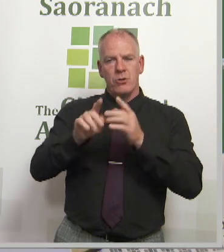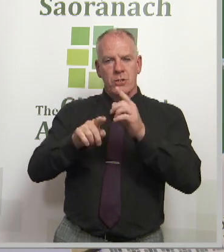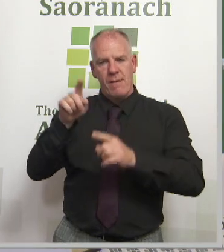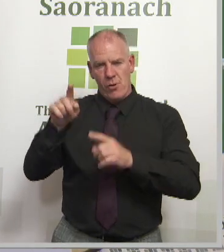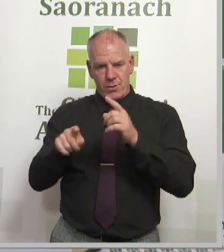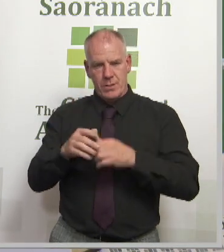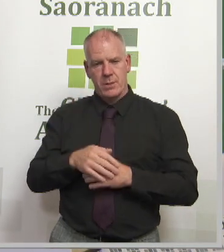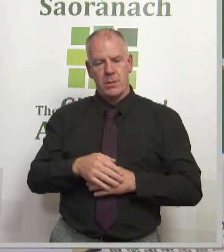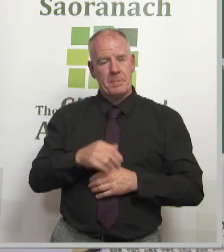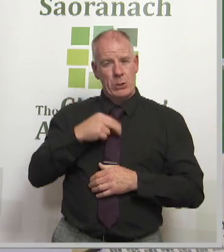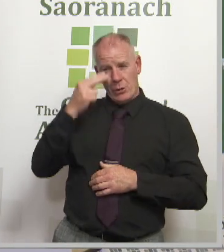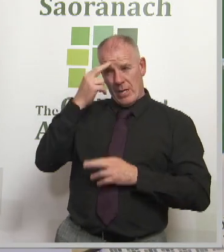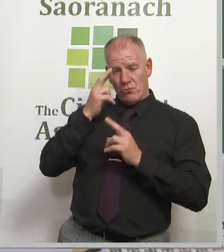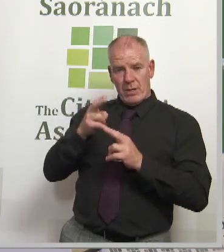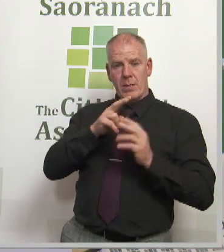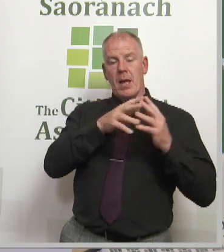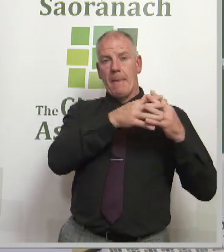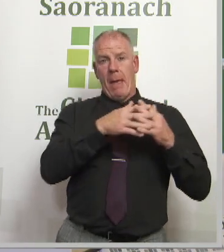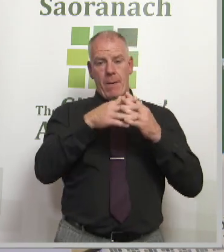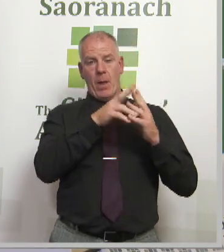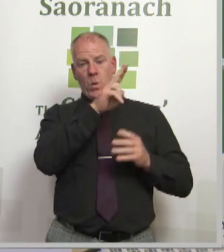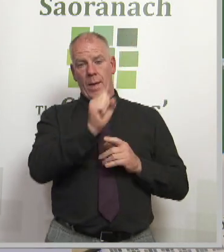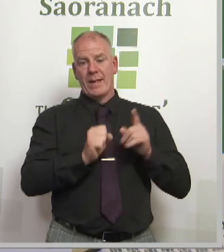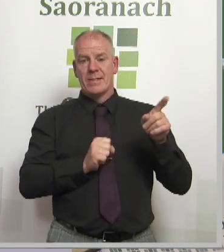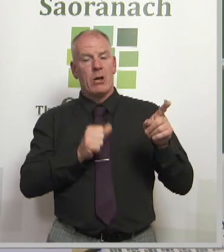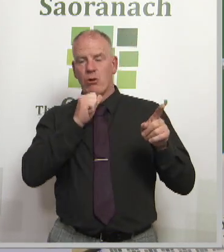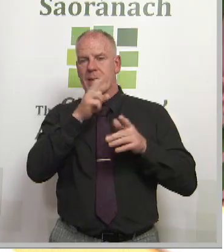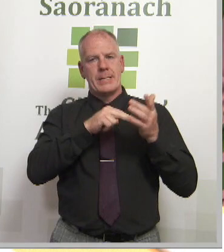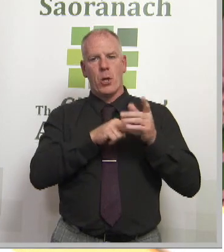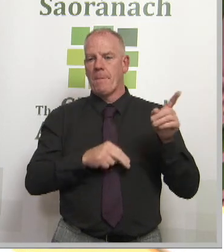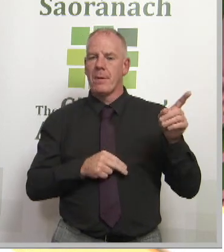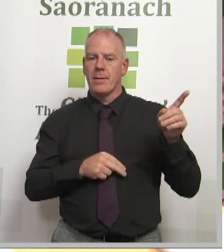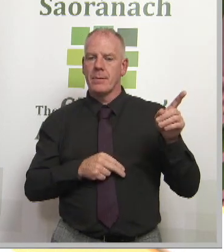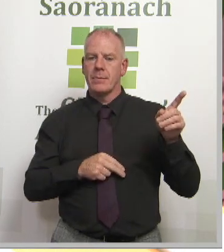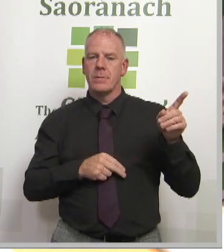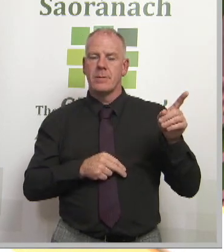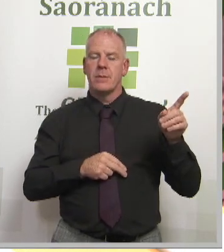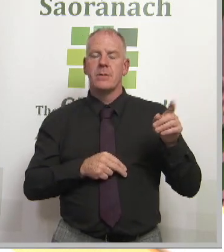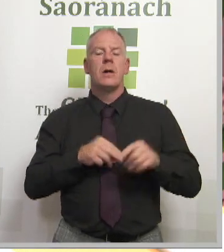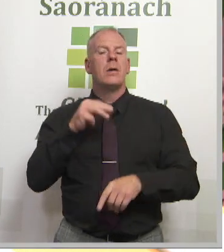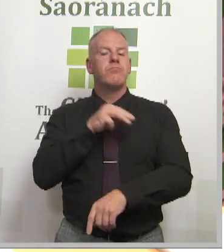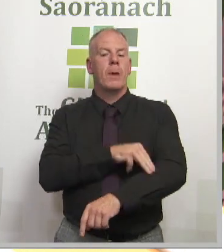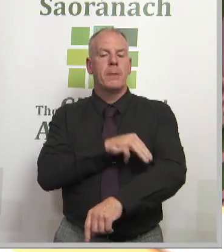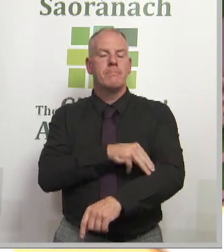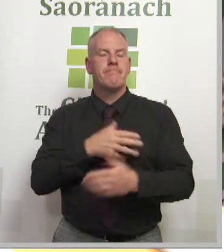far as I understand, the United States, for example, hasn't signed up. The issue